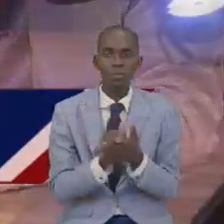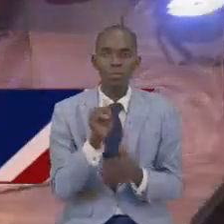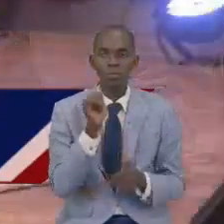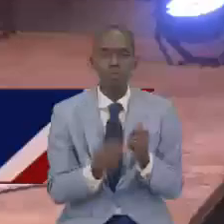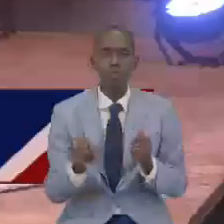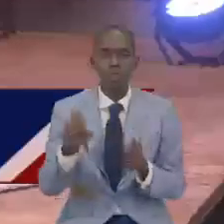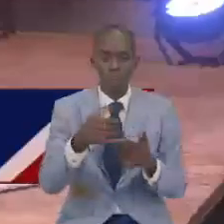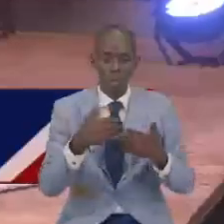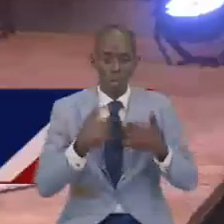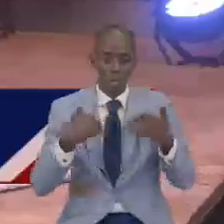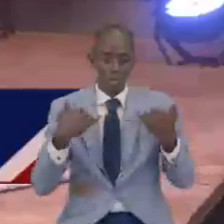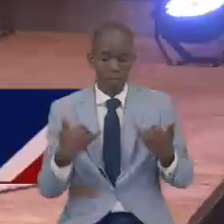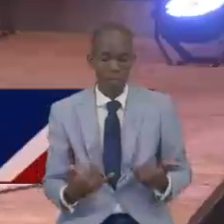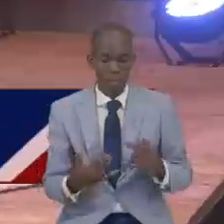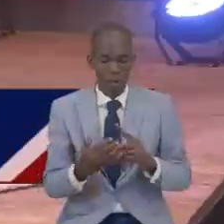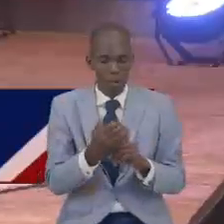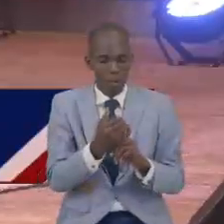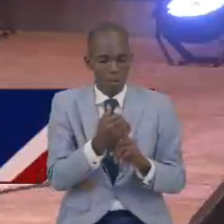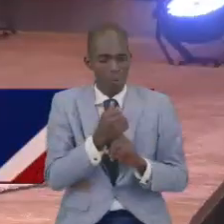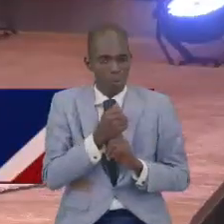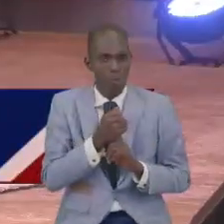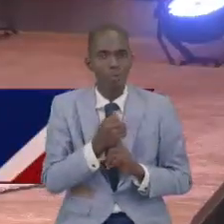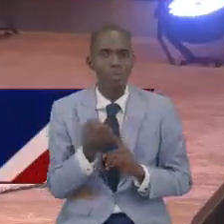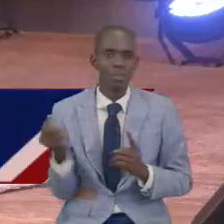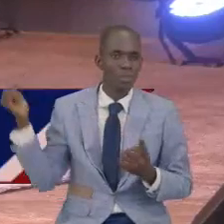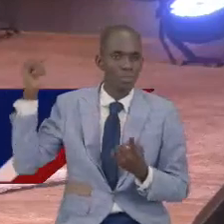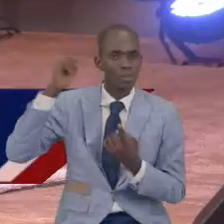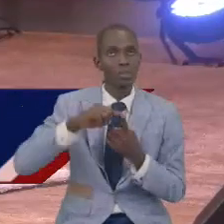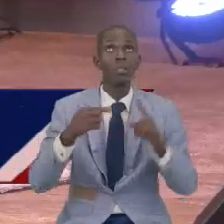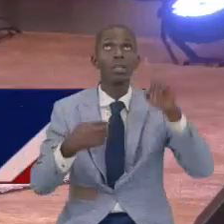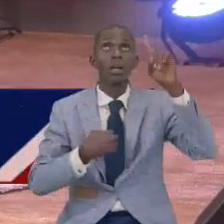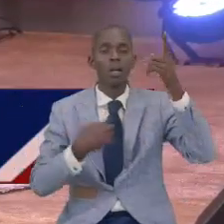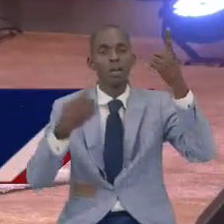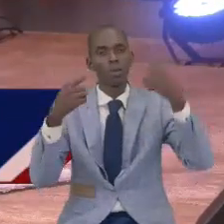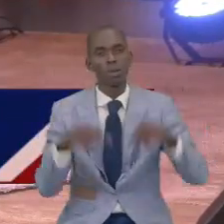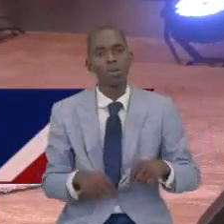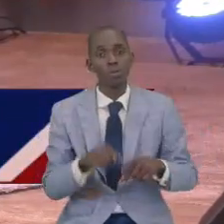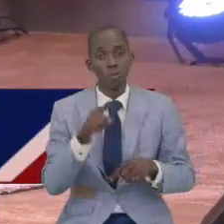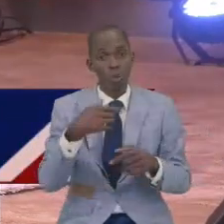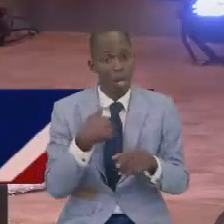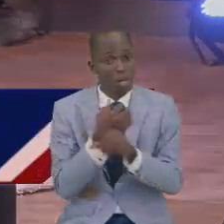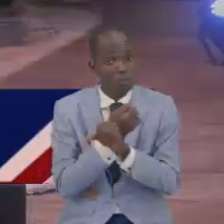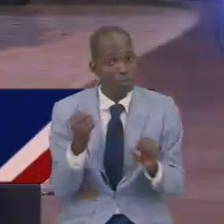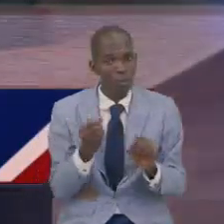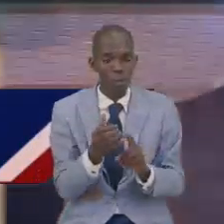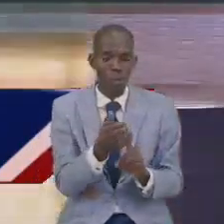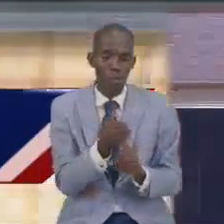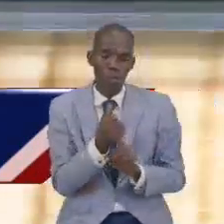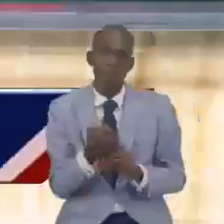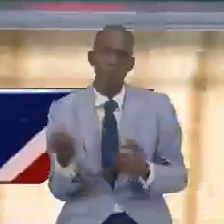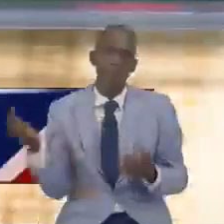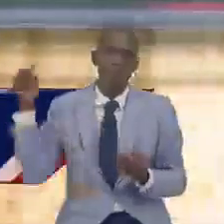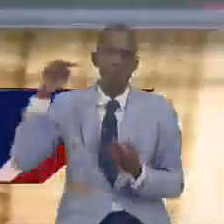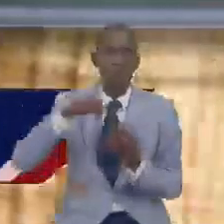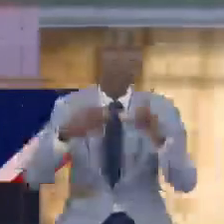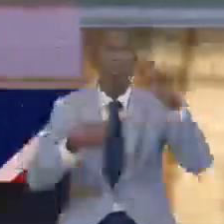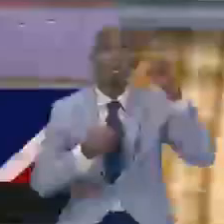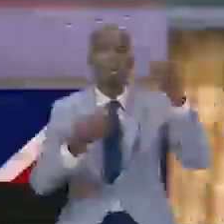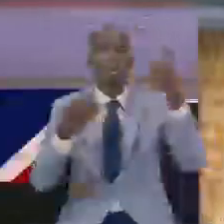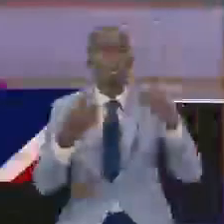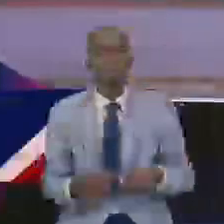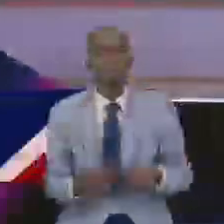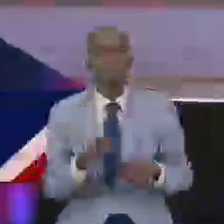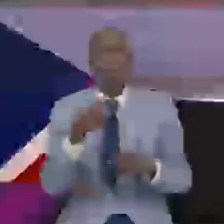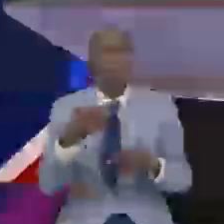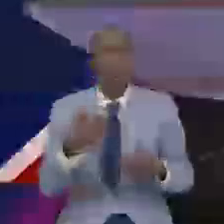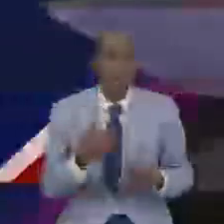have already, hold fast till I come. The salvation you have, hold fast till I come. The sanctification